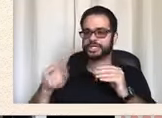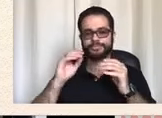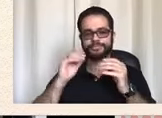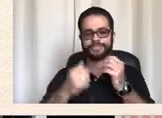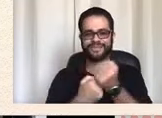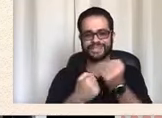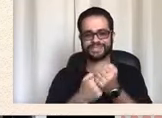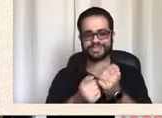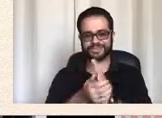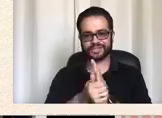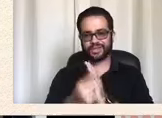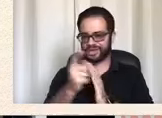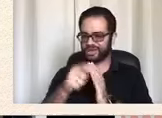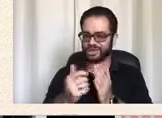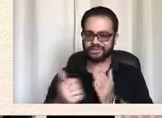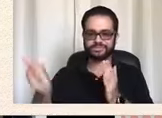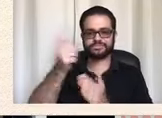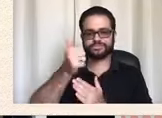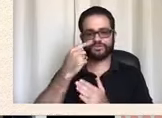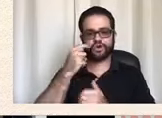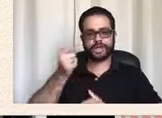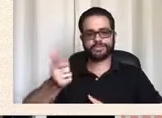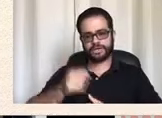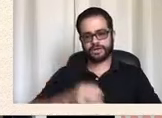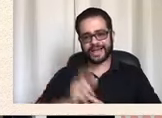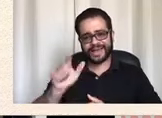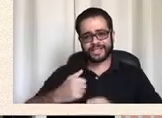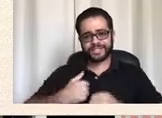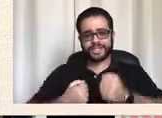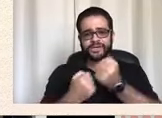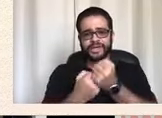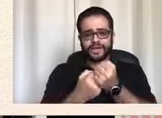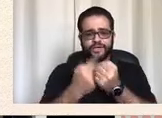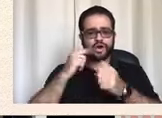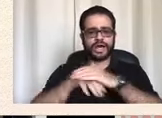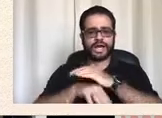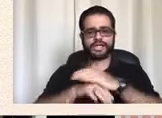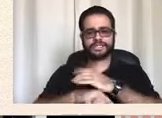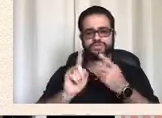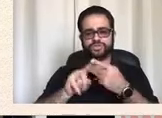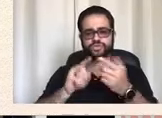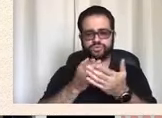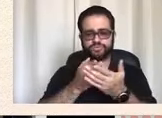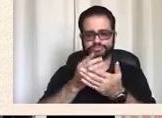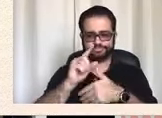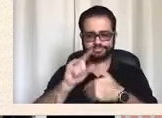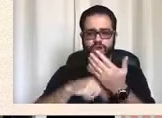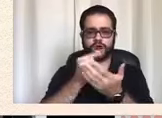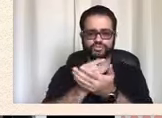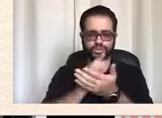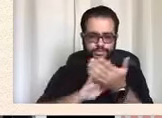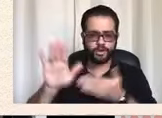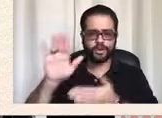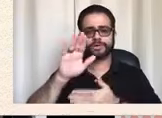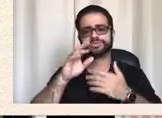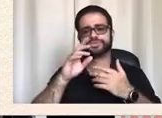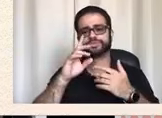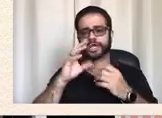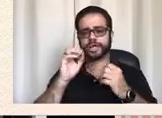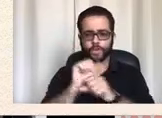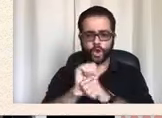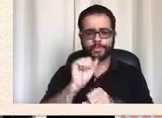could get to the next level for himself. I had to advocate for access to post-secondary education and employment. And I would love to